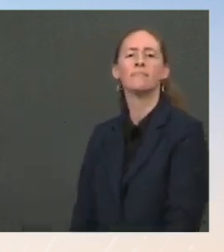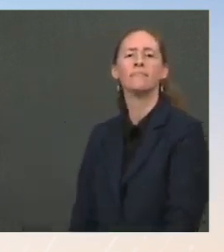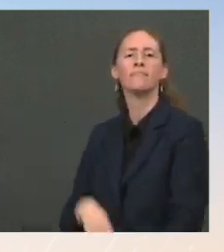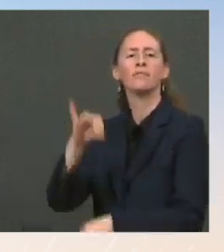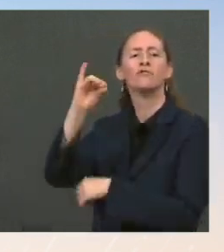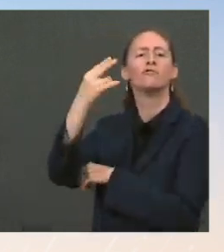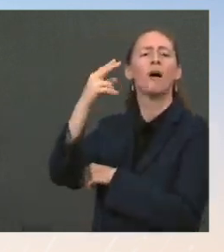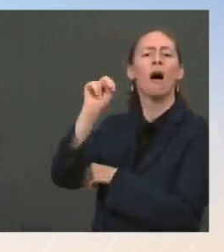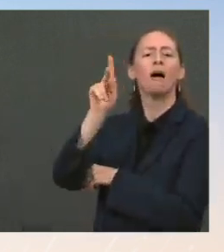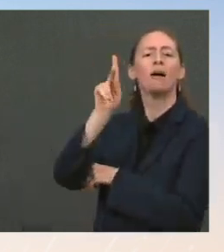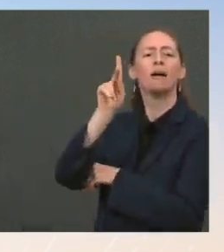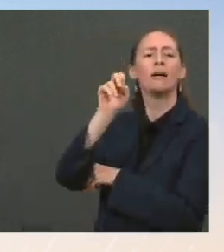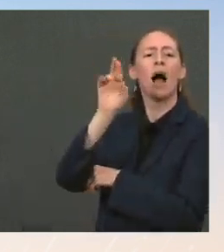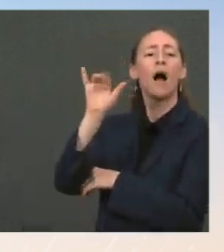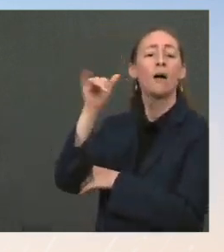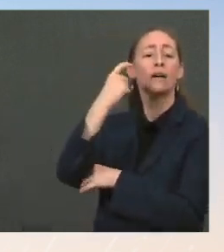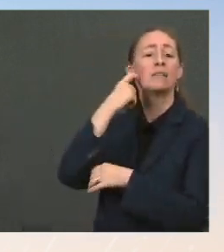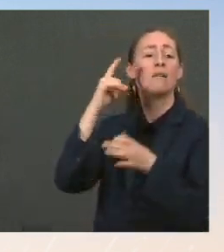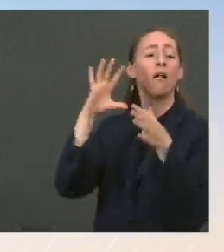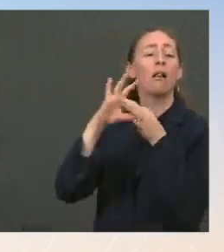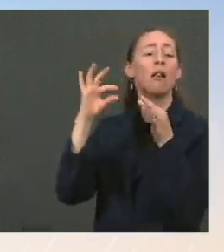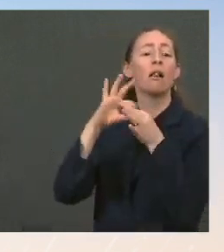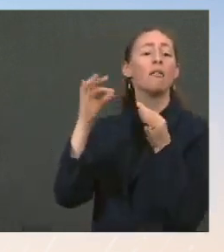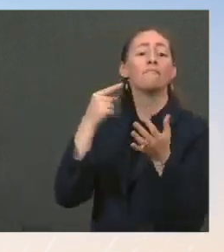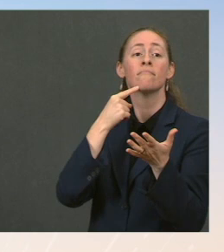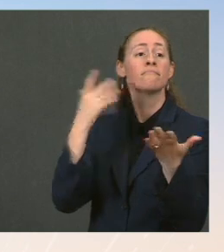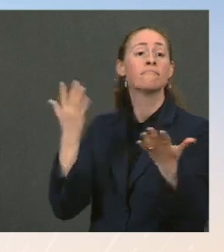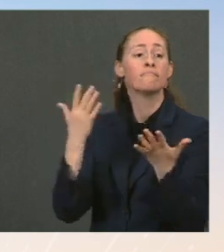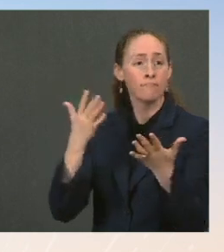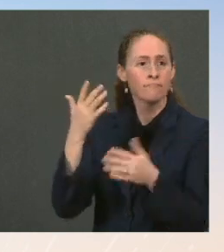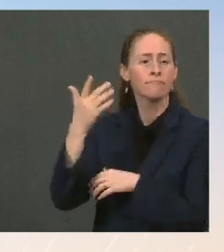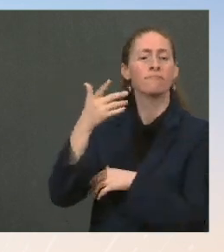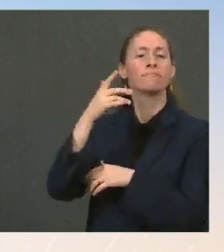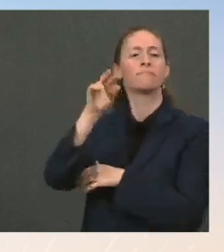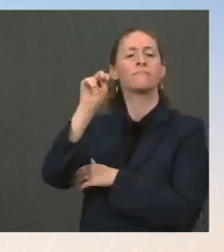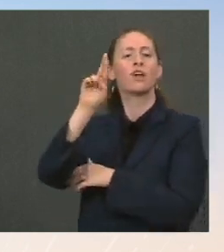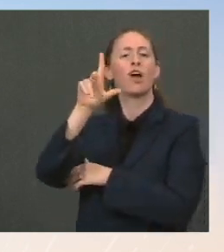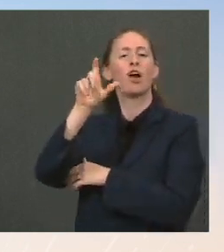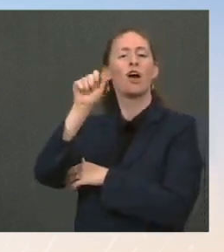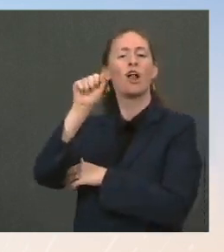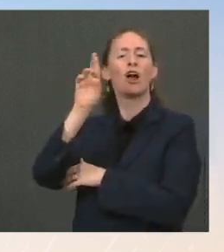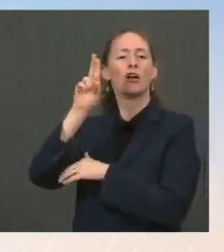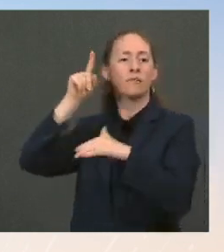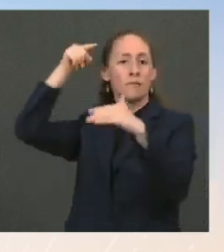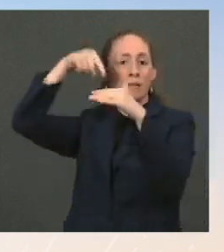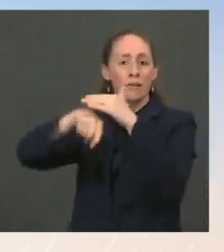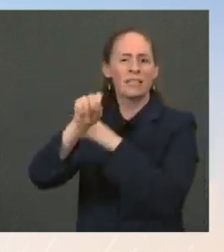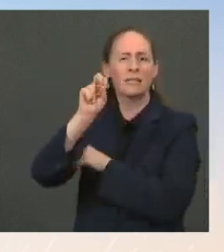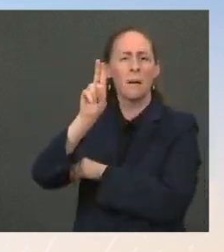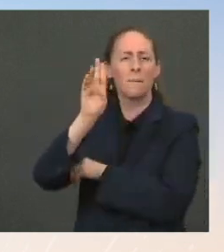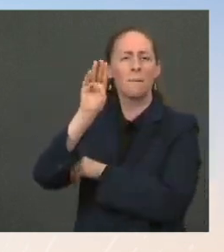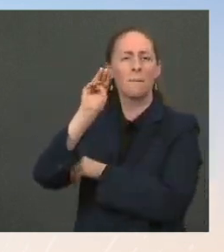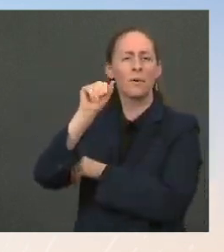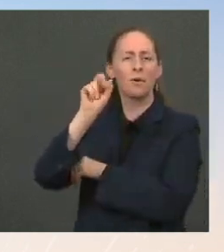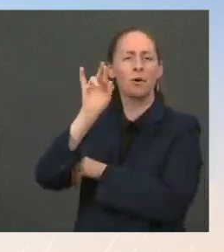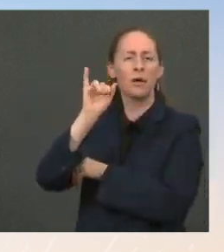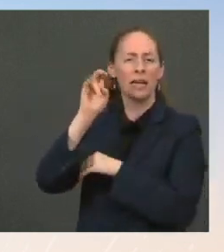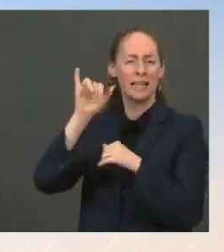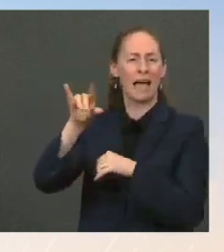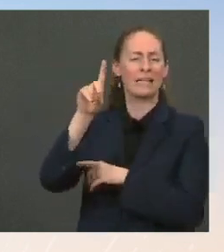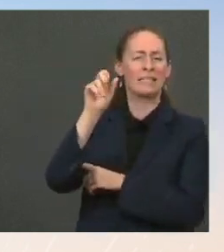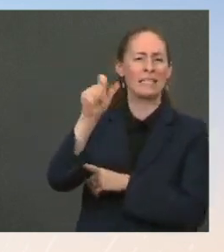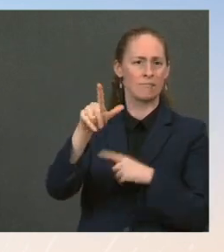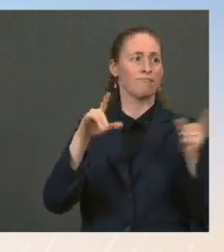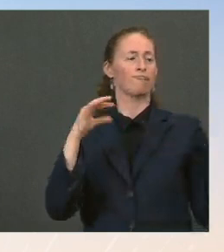nuclear submarine deal and they were upset enough about being left in the dark that they pulled their ambassador, he went to the president